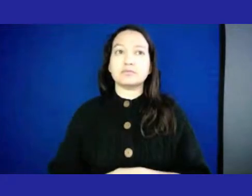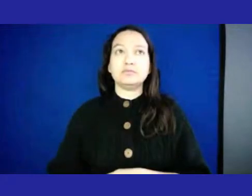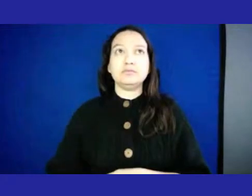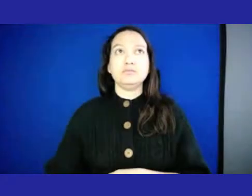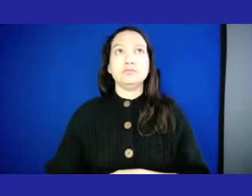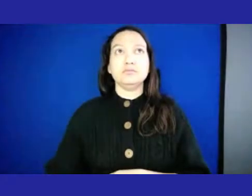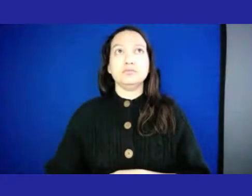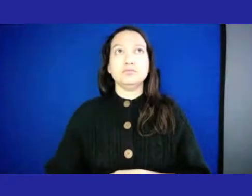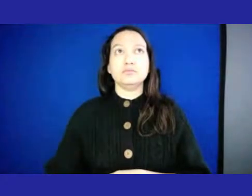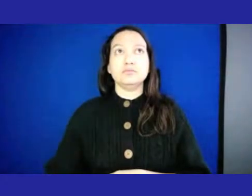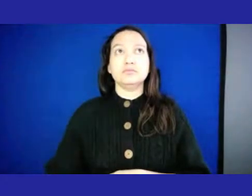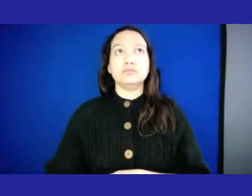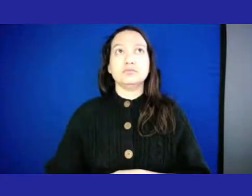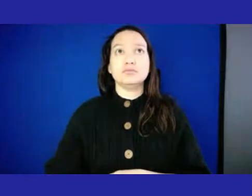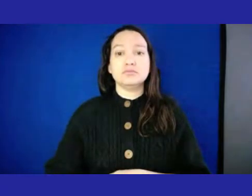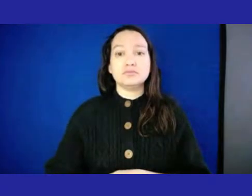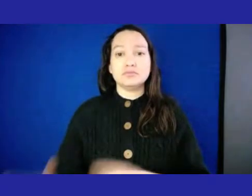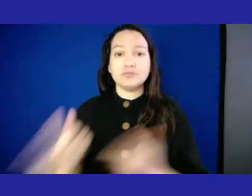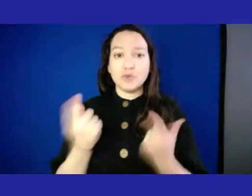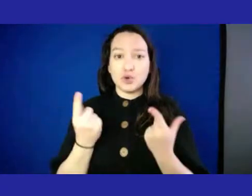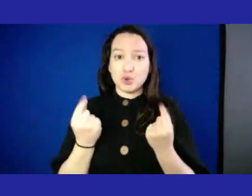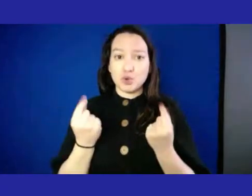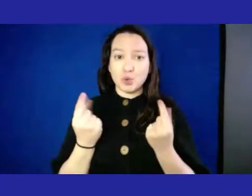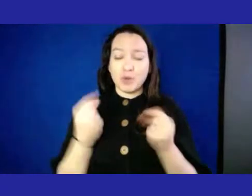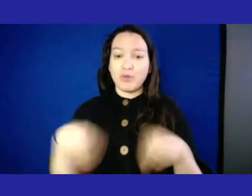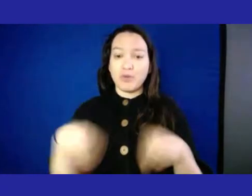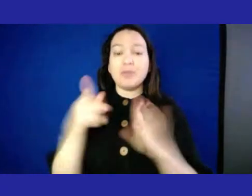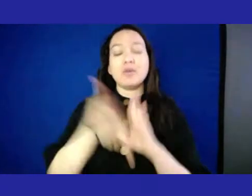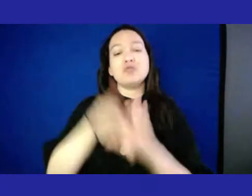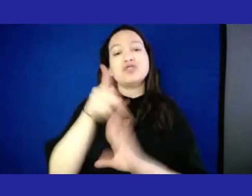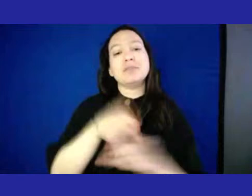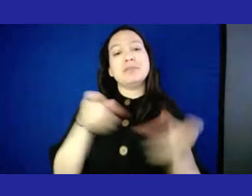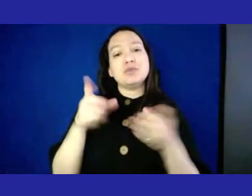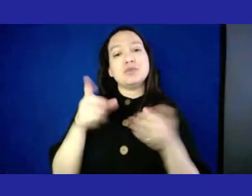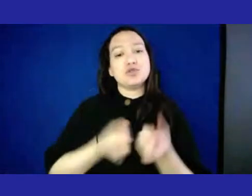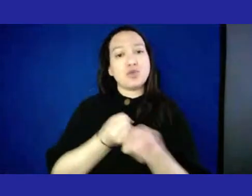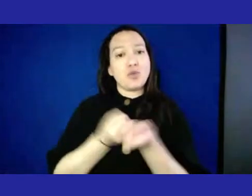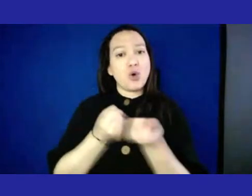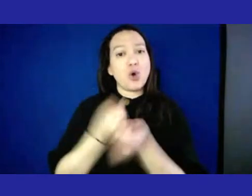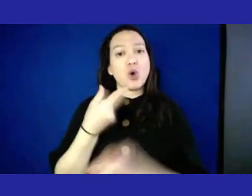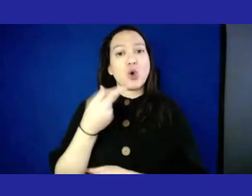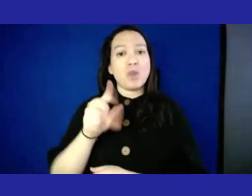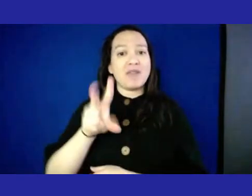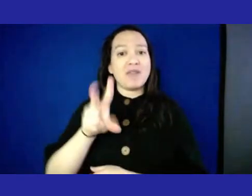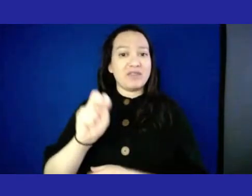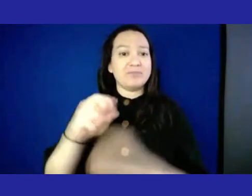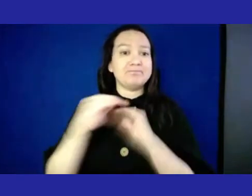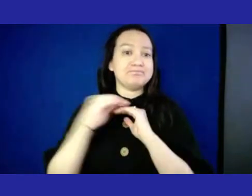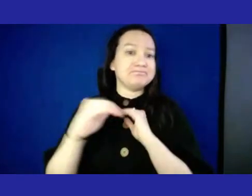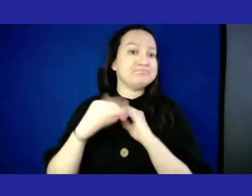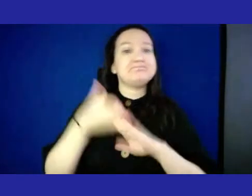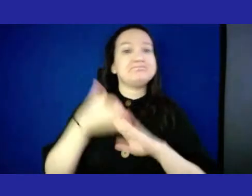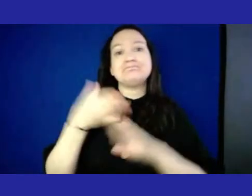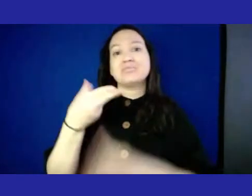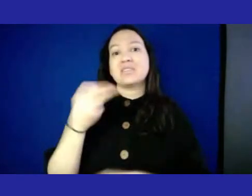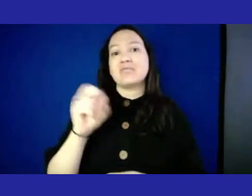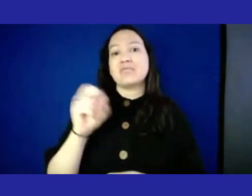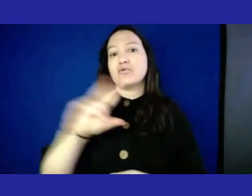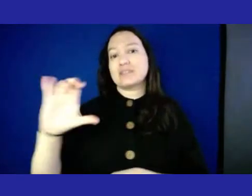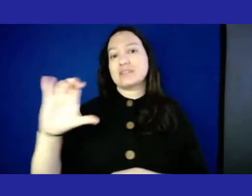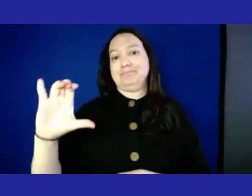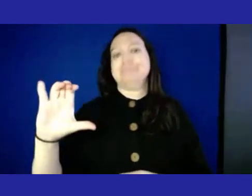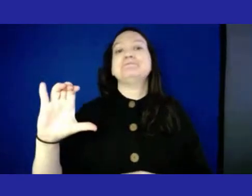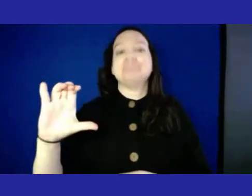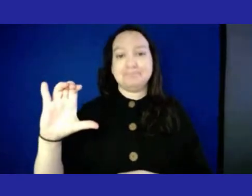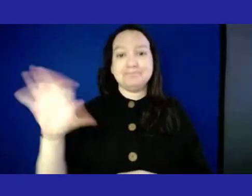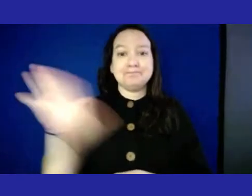What we're looking to do here is to provide project management support during go-lives and steady-state operations at our HERCs